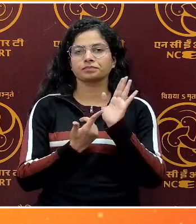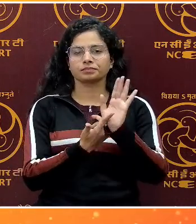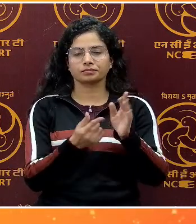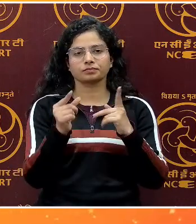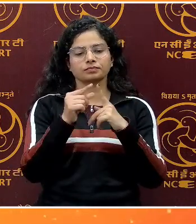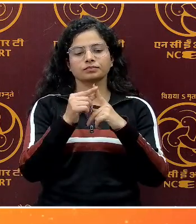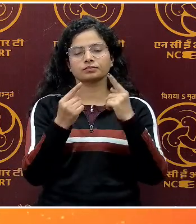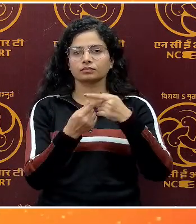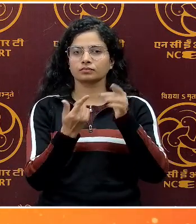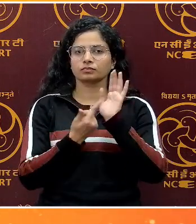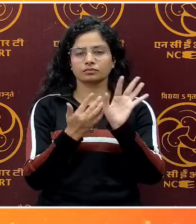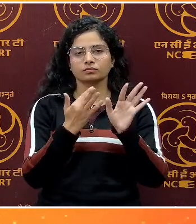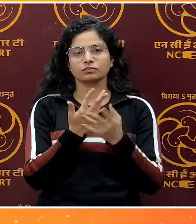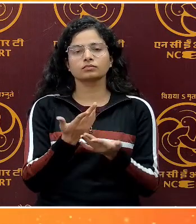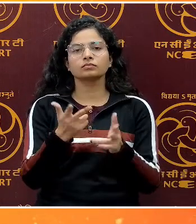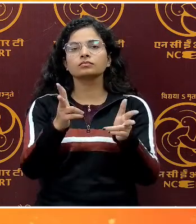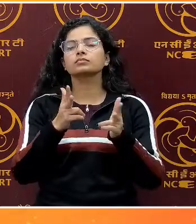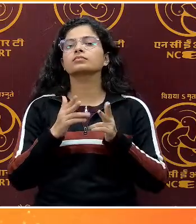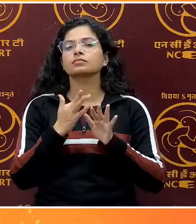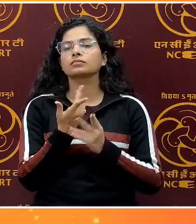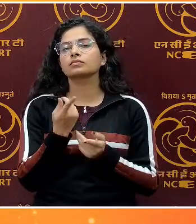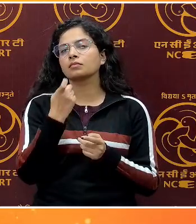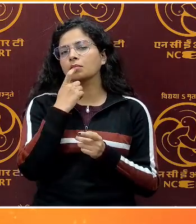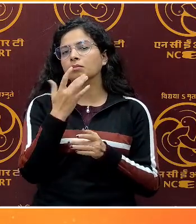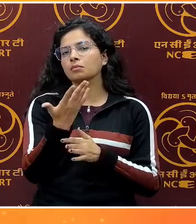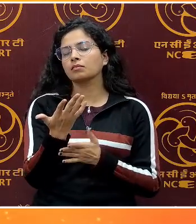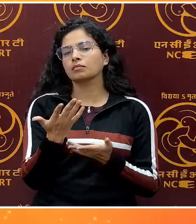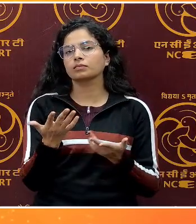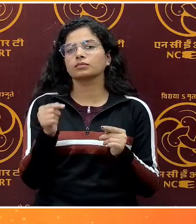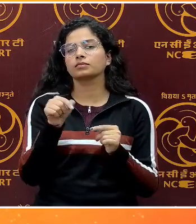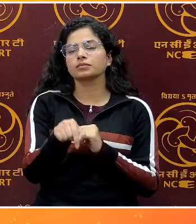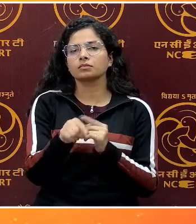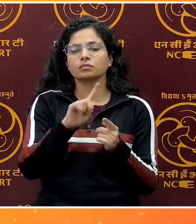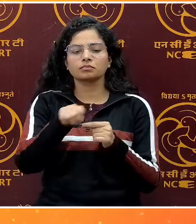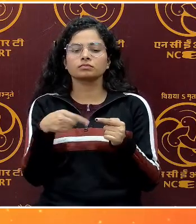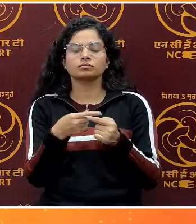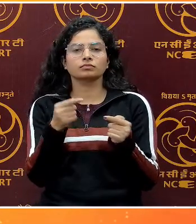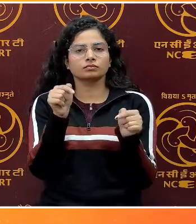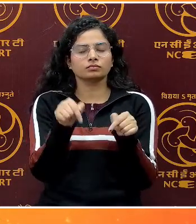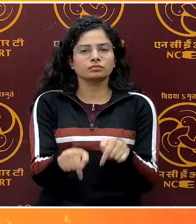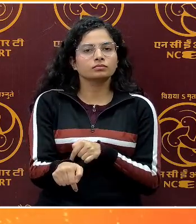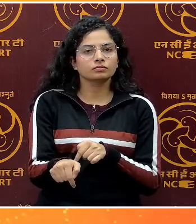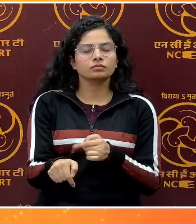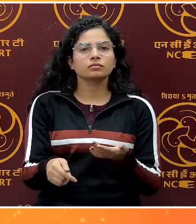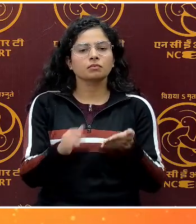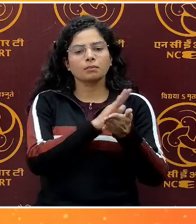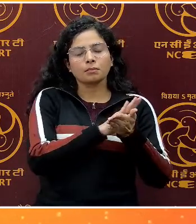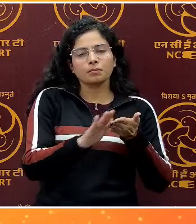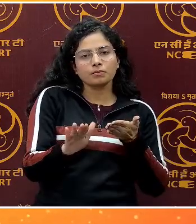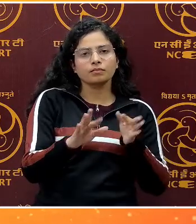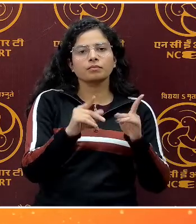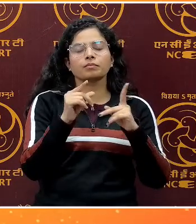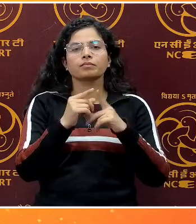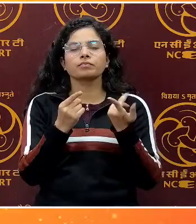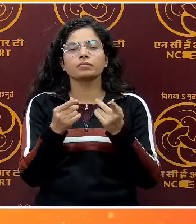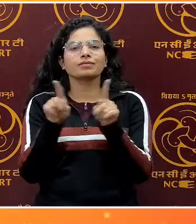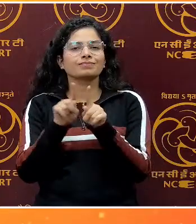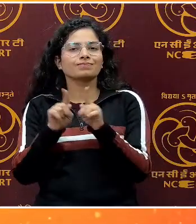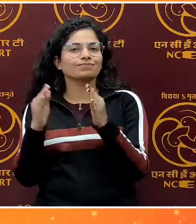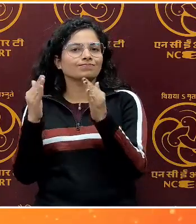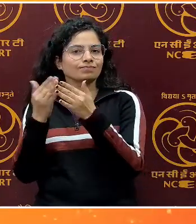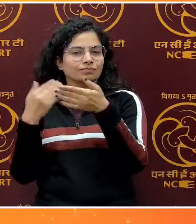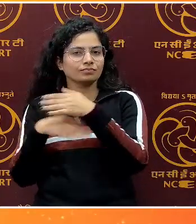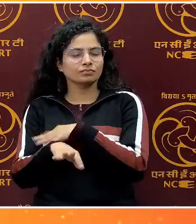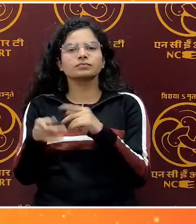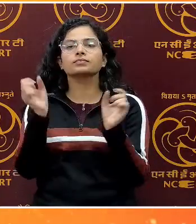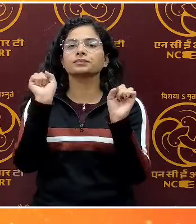as well. So tell us about the mirror. The mirror that we're talking about here, is it the plain mirror that we have in our homes?